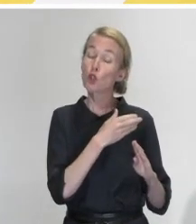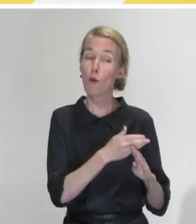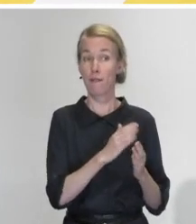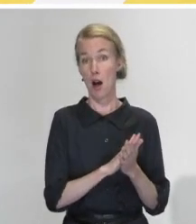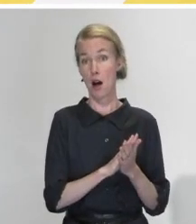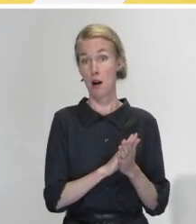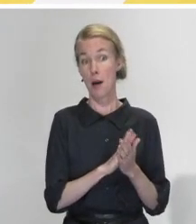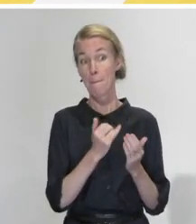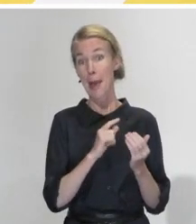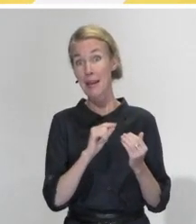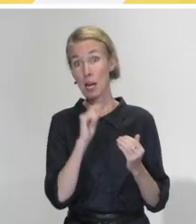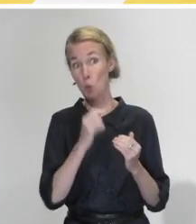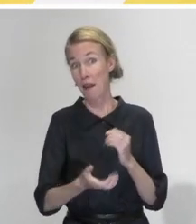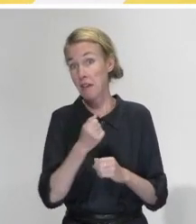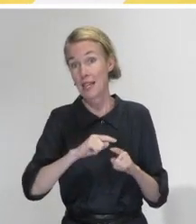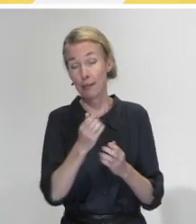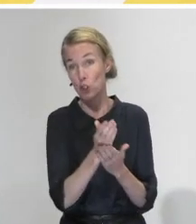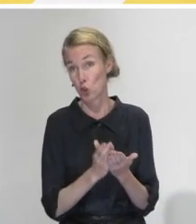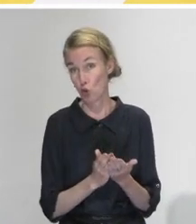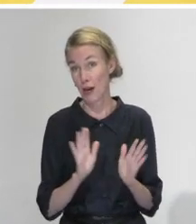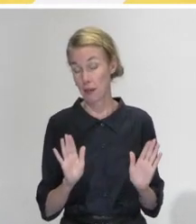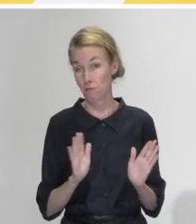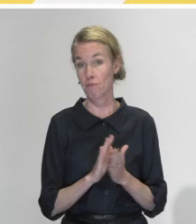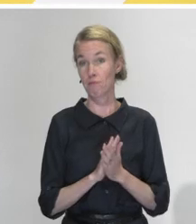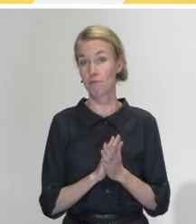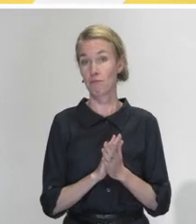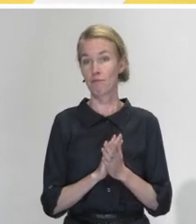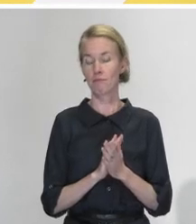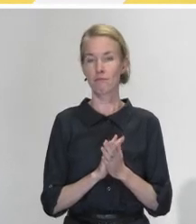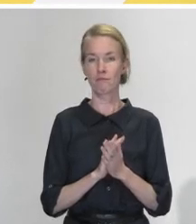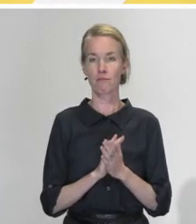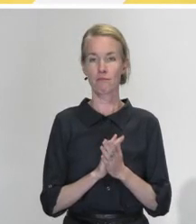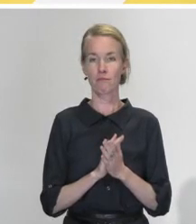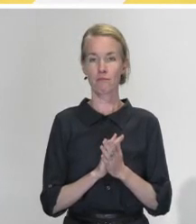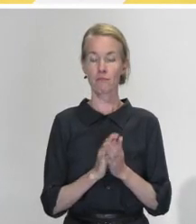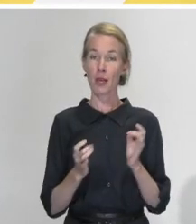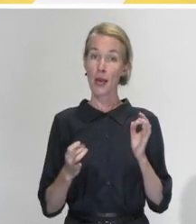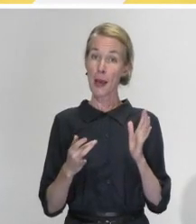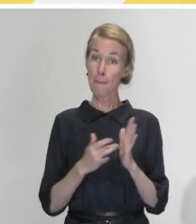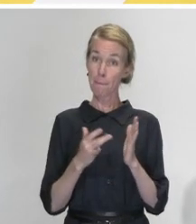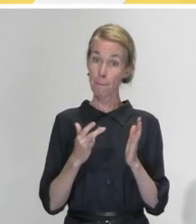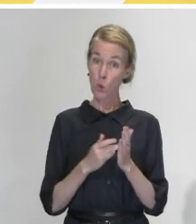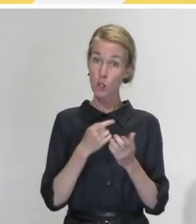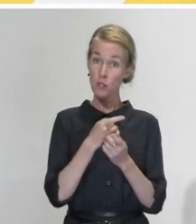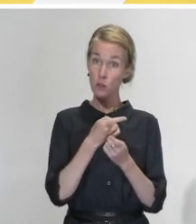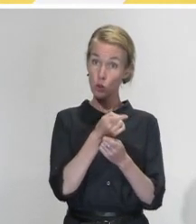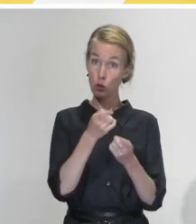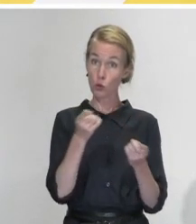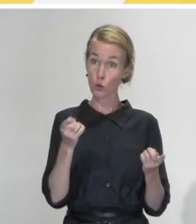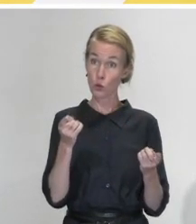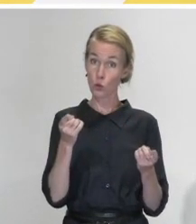been reported as part of contact tracing in some countries. The important thing here is that whatever